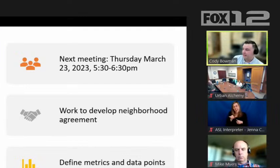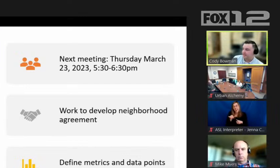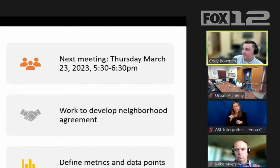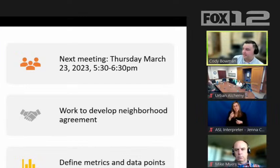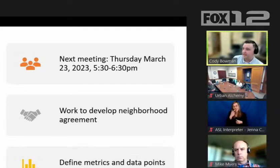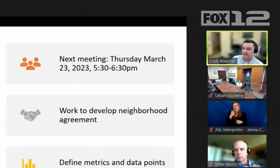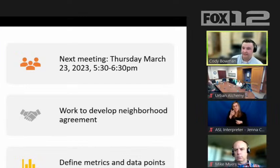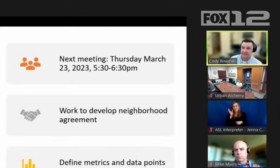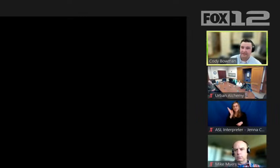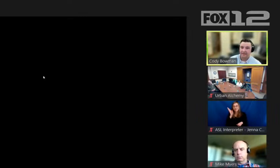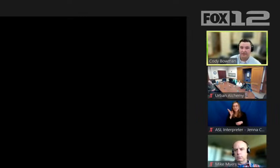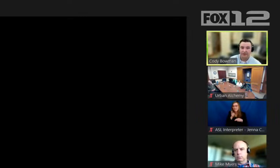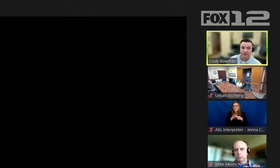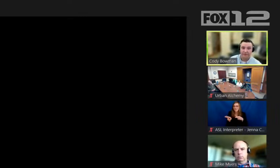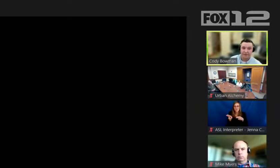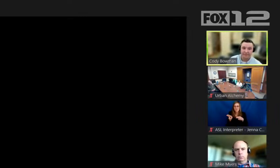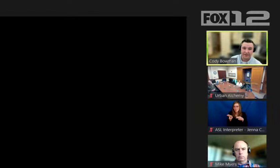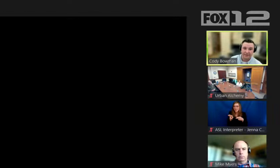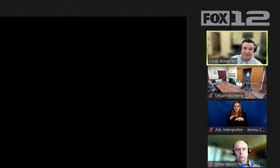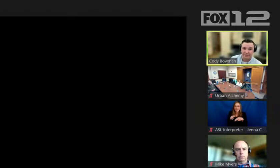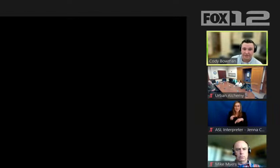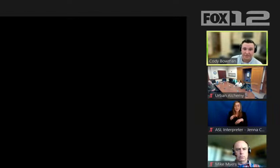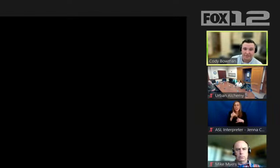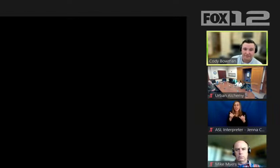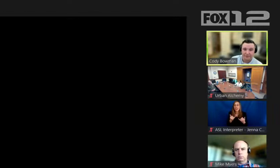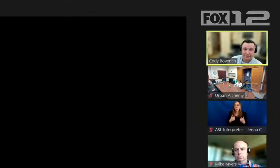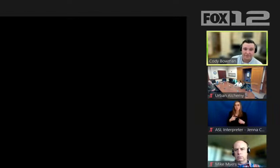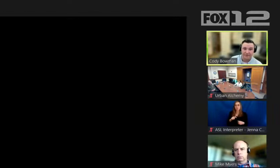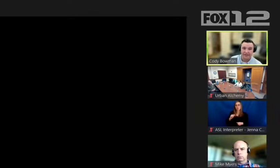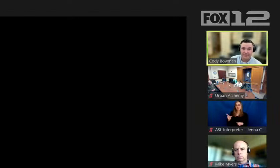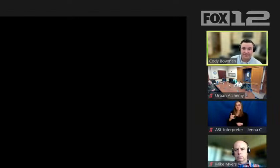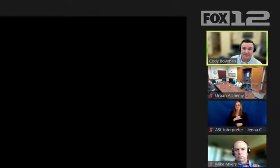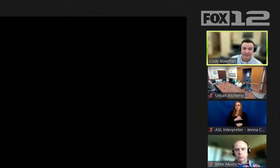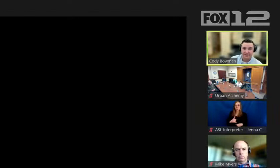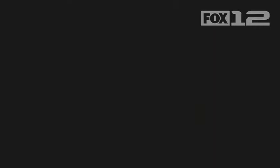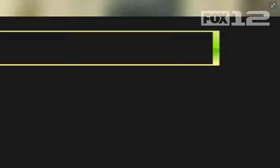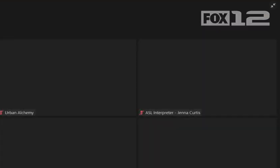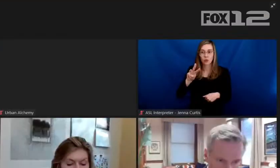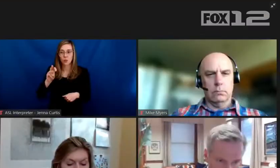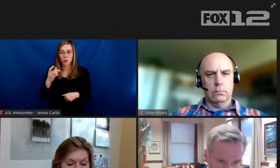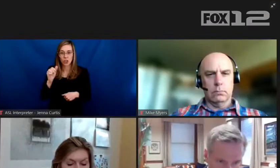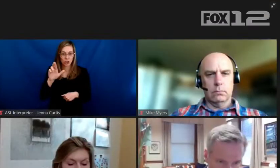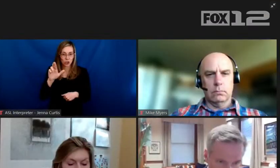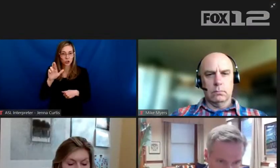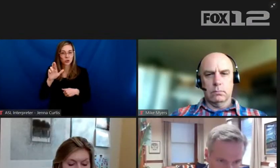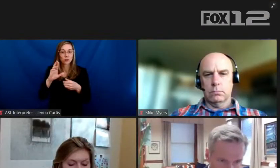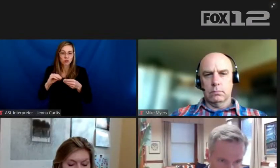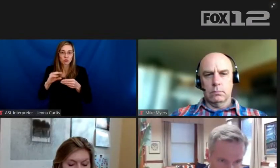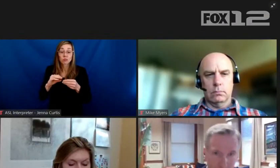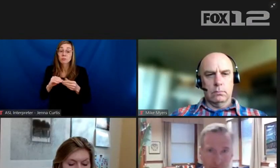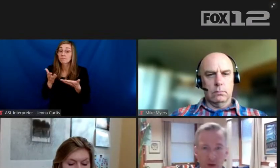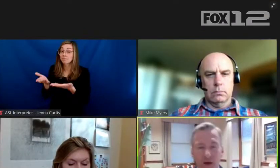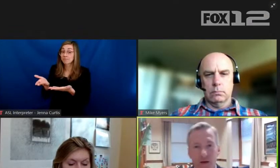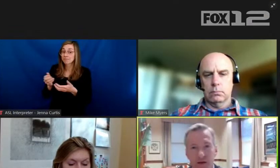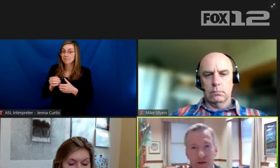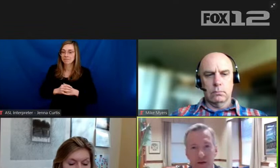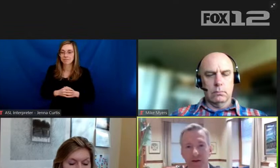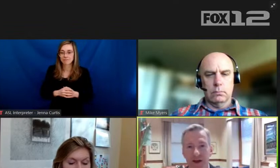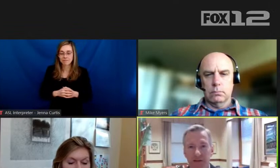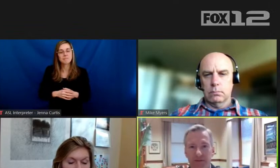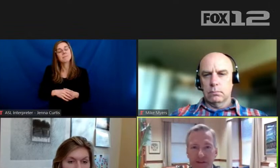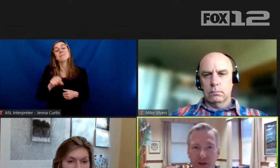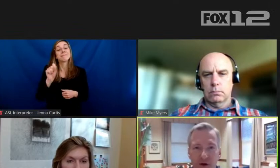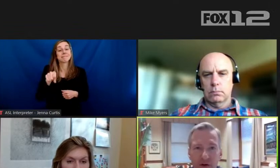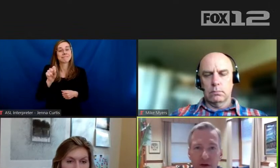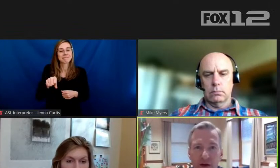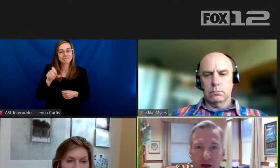to pass the call over to Mayor Wheeler just to share a few words with us. So Mayor Wheeler, I'll pass it to you. Yeah, good.